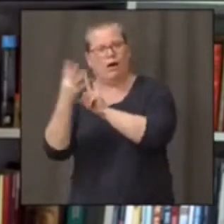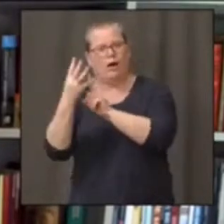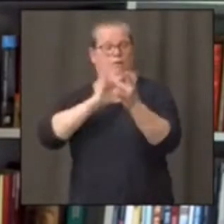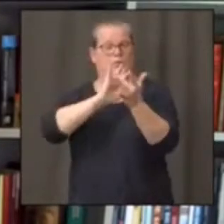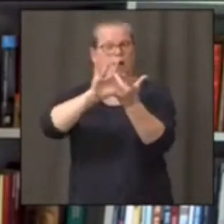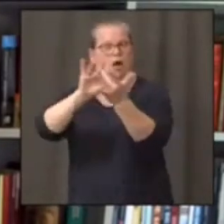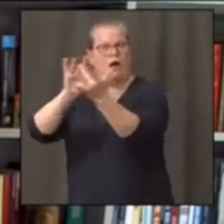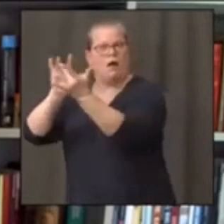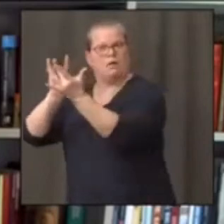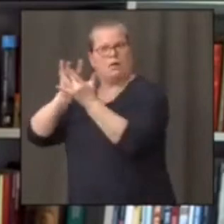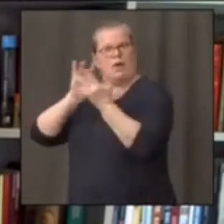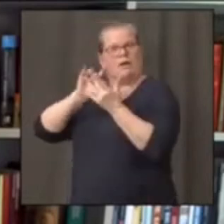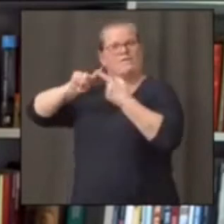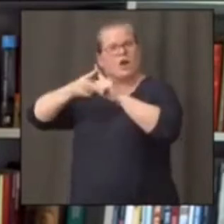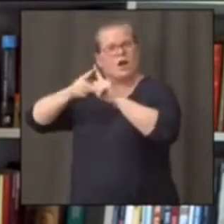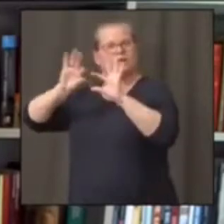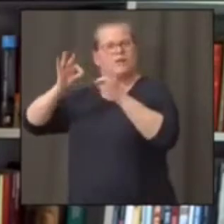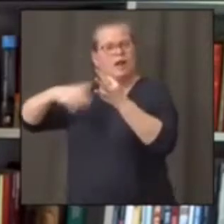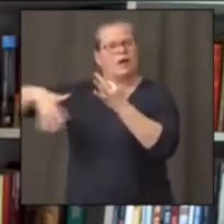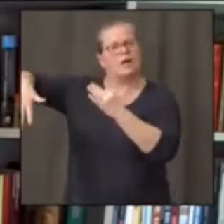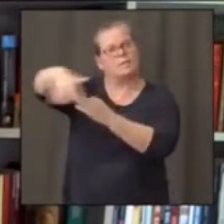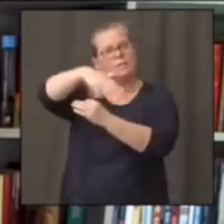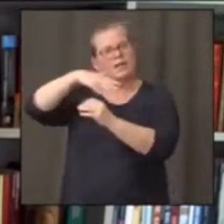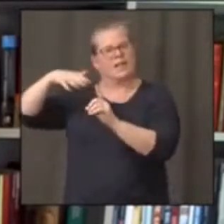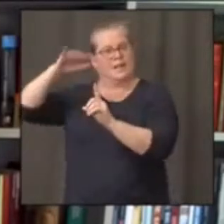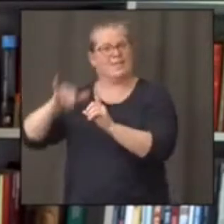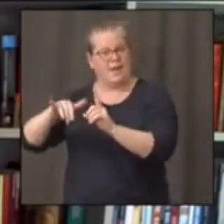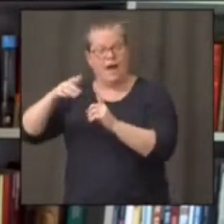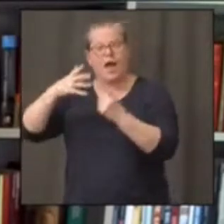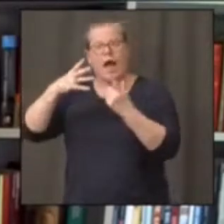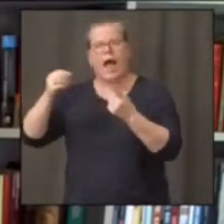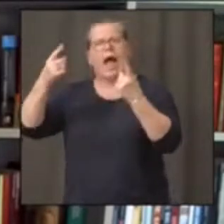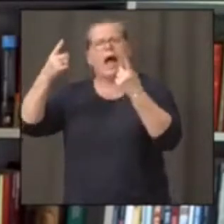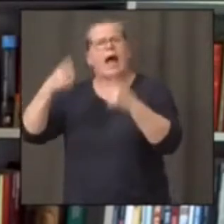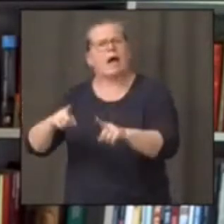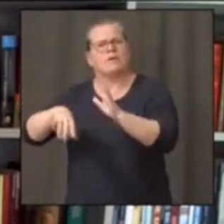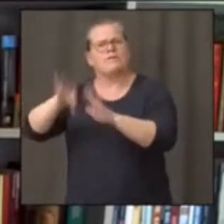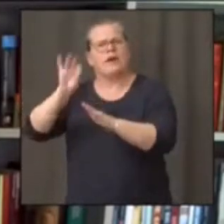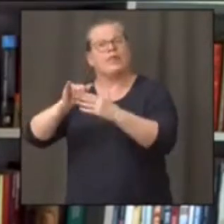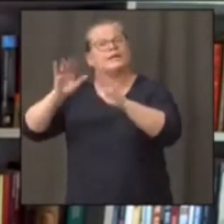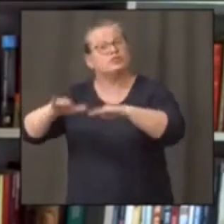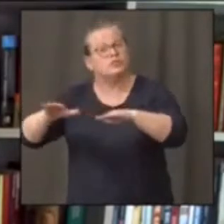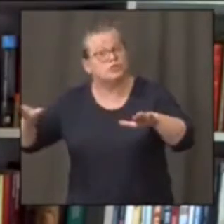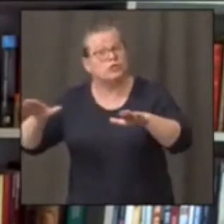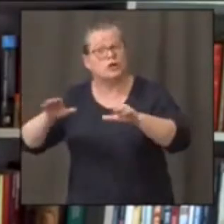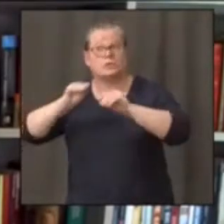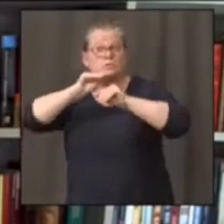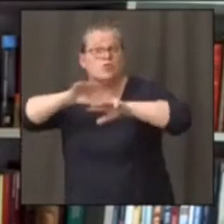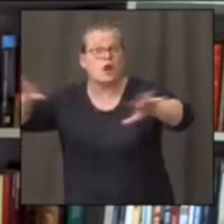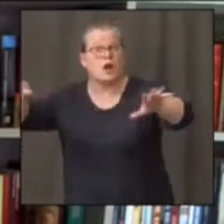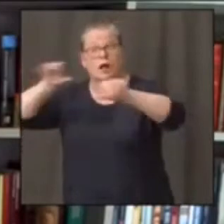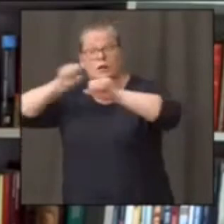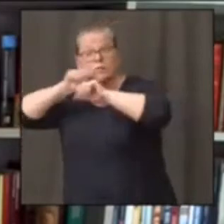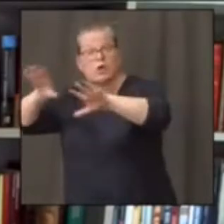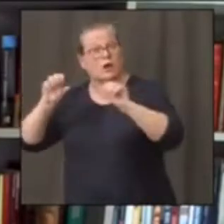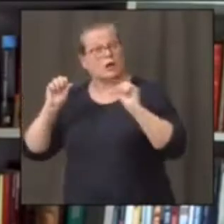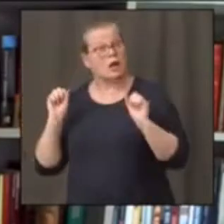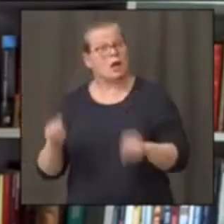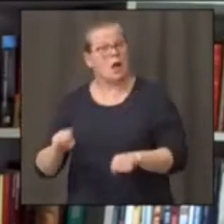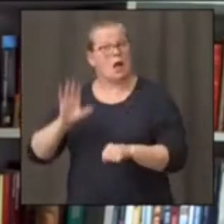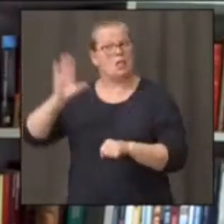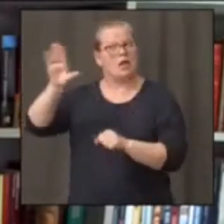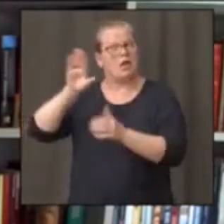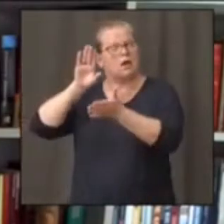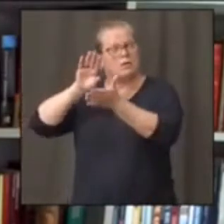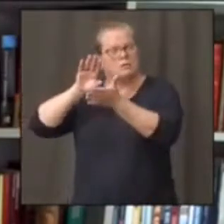about, was about children and transmission among children, and how this would affect,